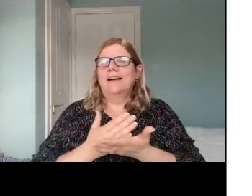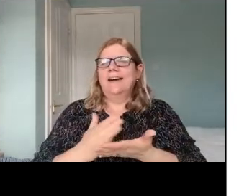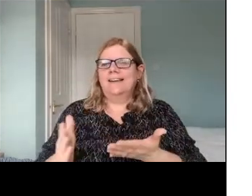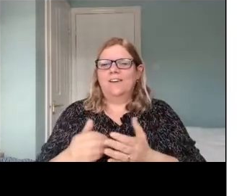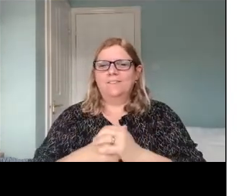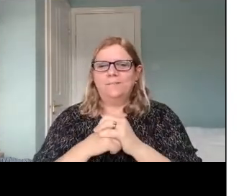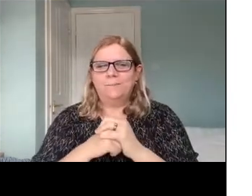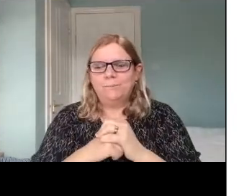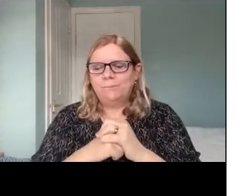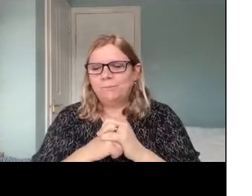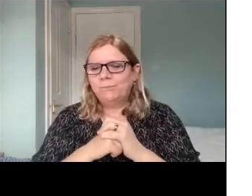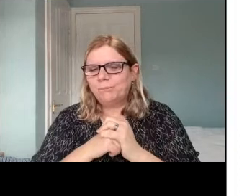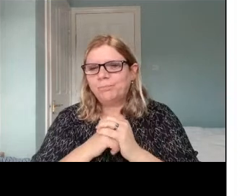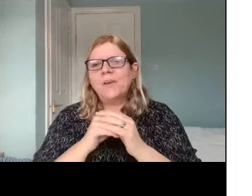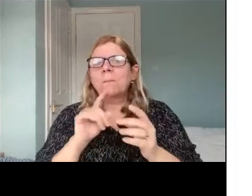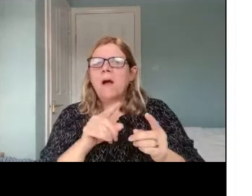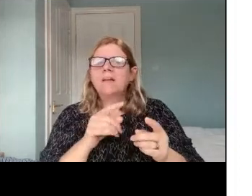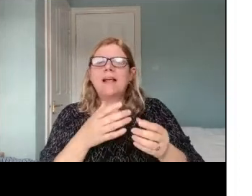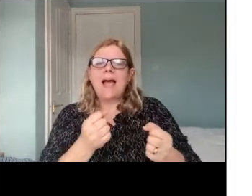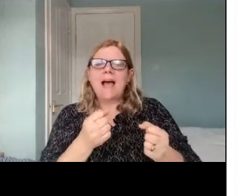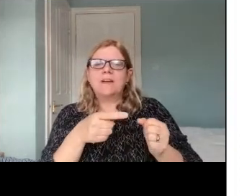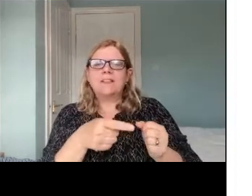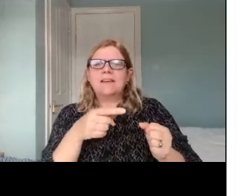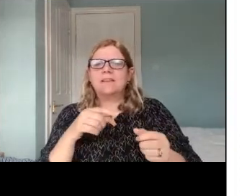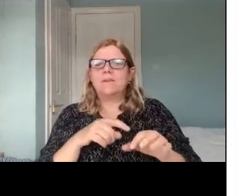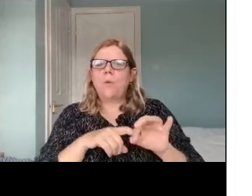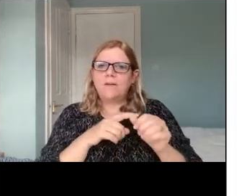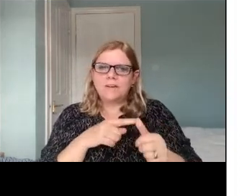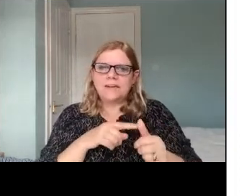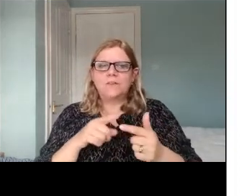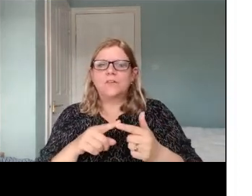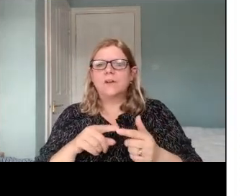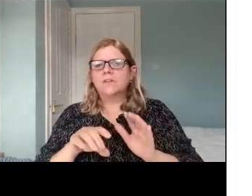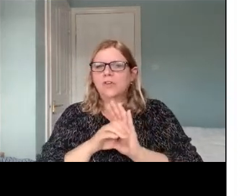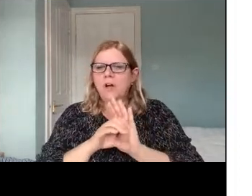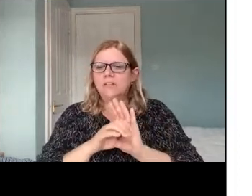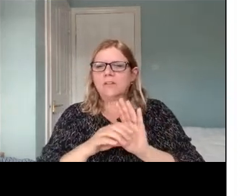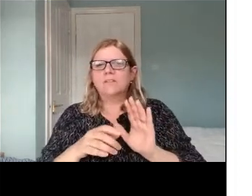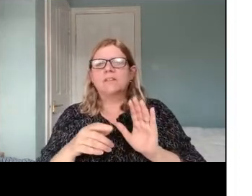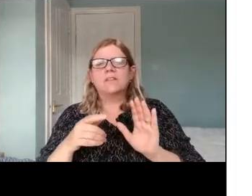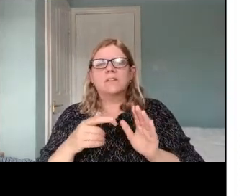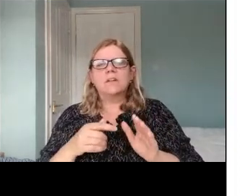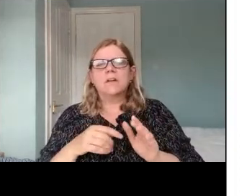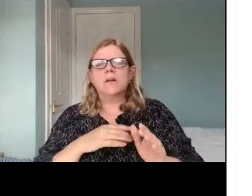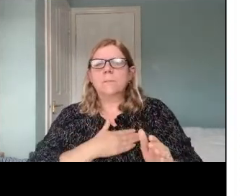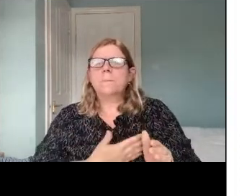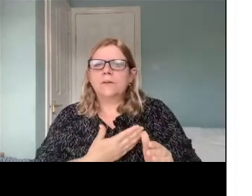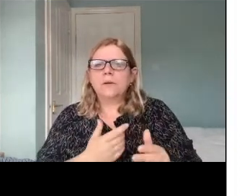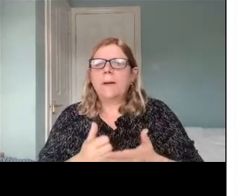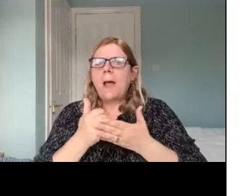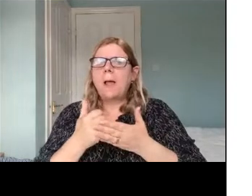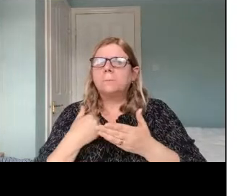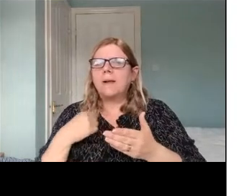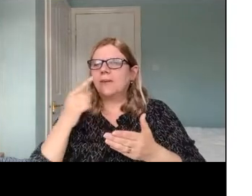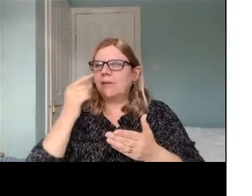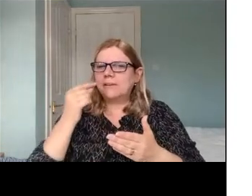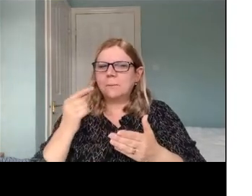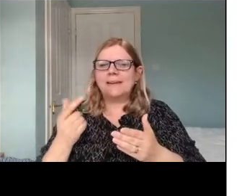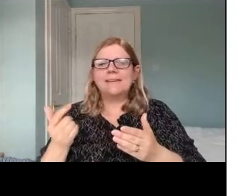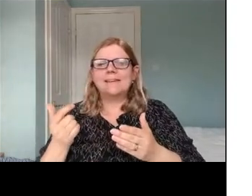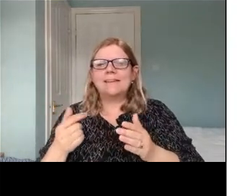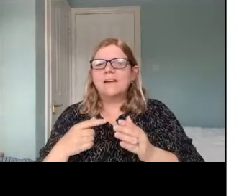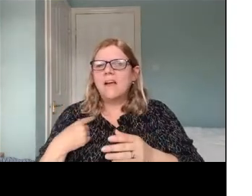profoundly deaf, I couldn't contribute. But I don't speak that well, and my language is sign language. But this qualification and getting chartered and having